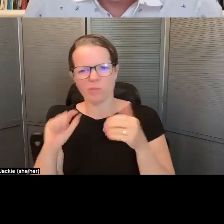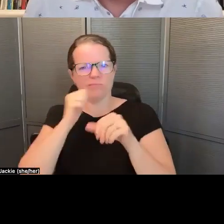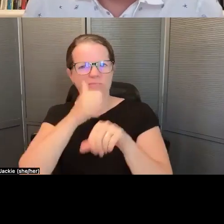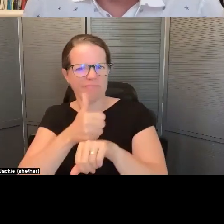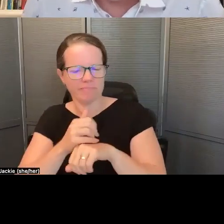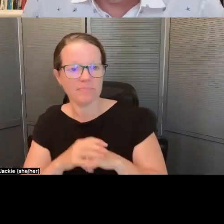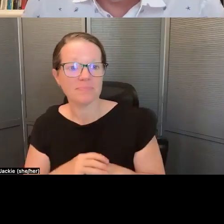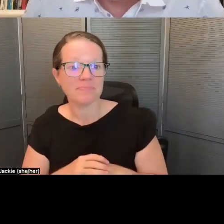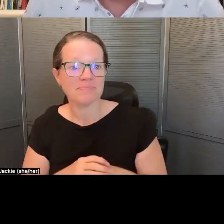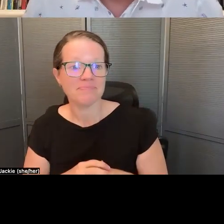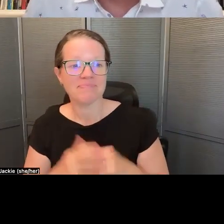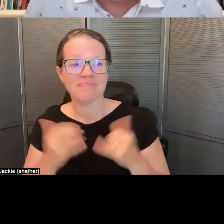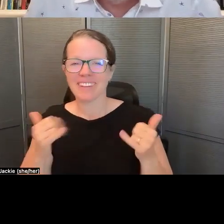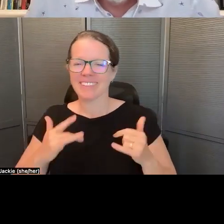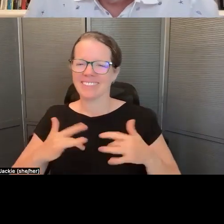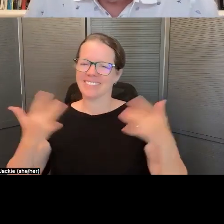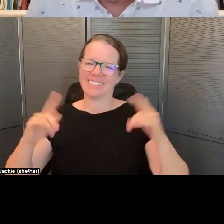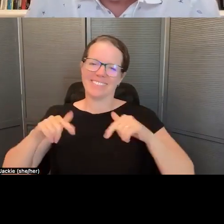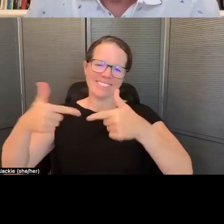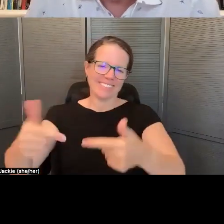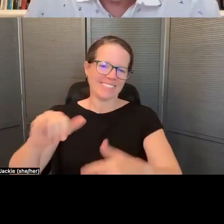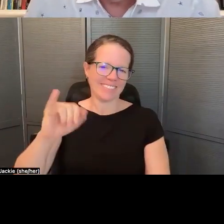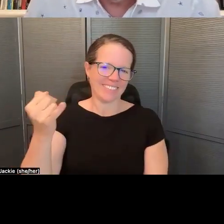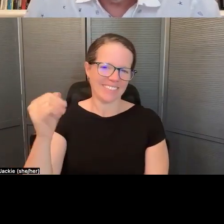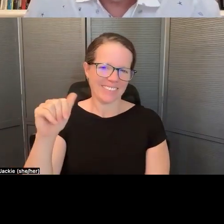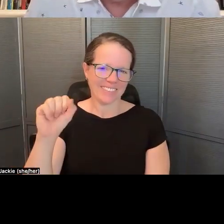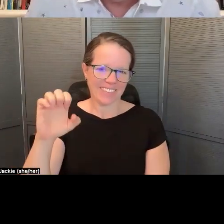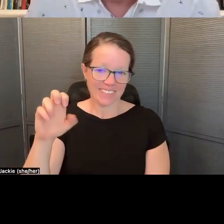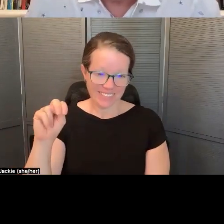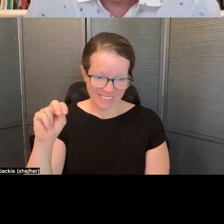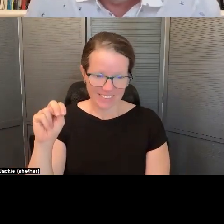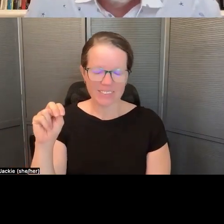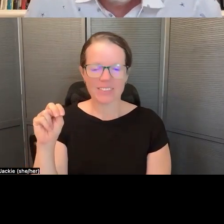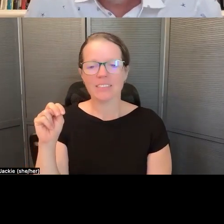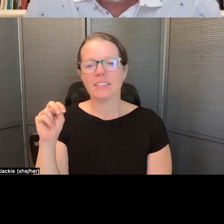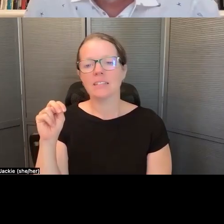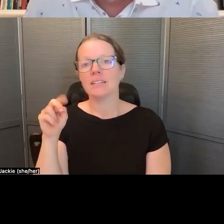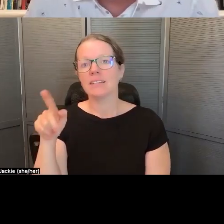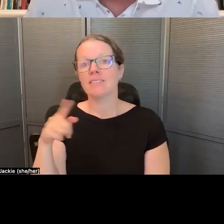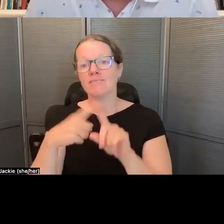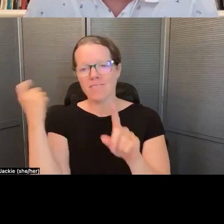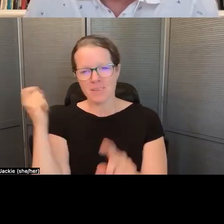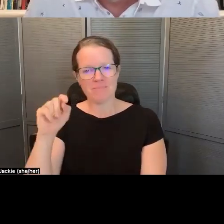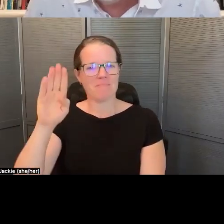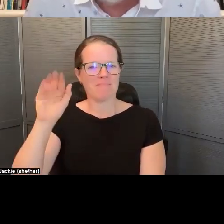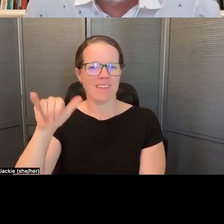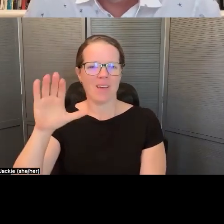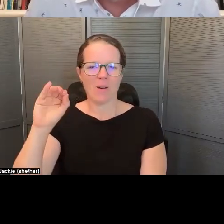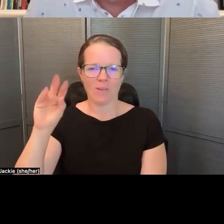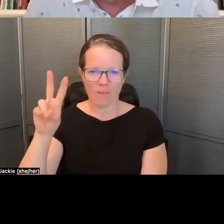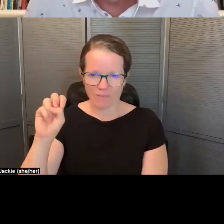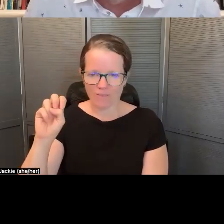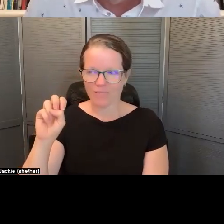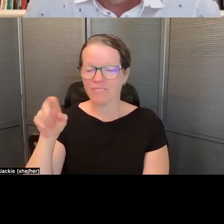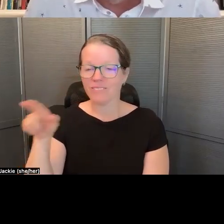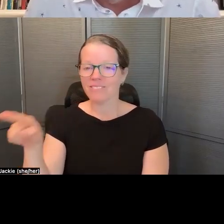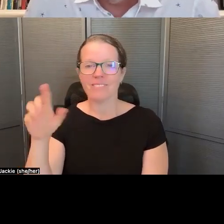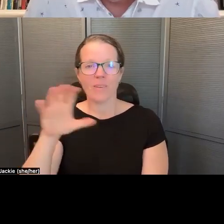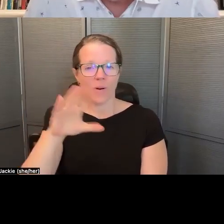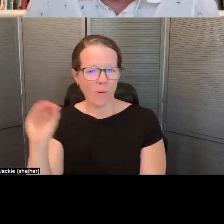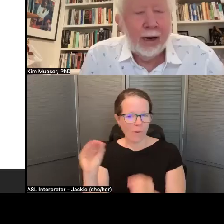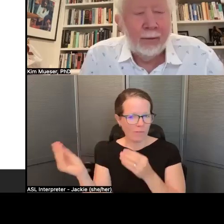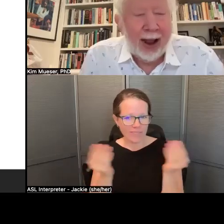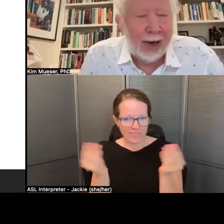am happy to turn it over to Jasen, who is from Baycove, has co-facilitated all the groups. He's